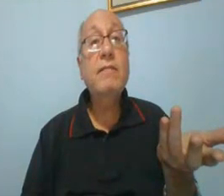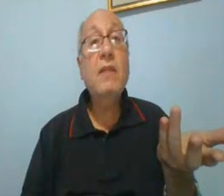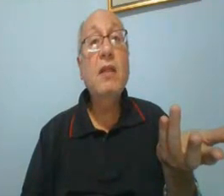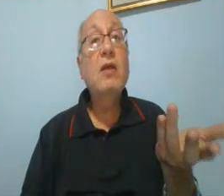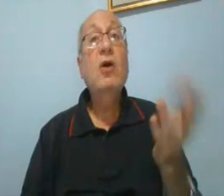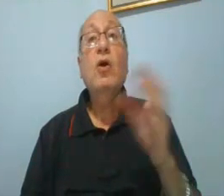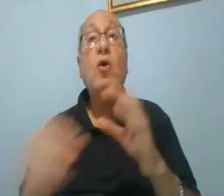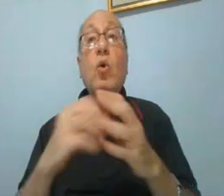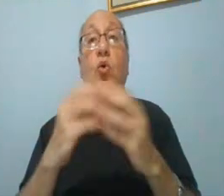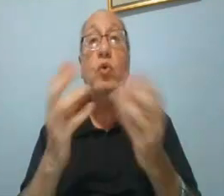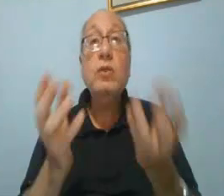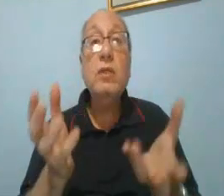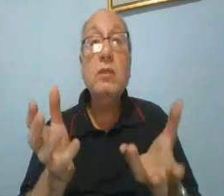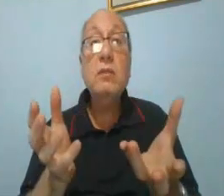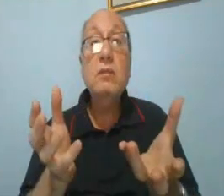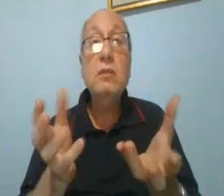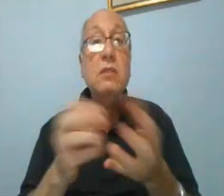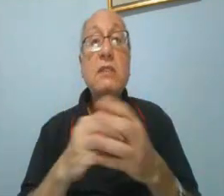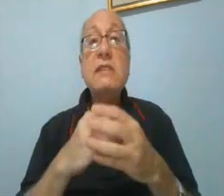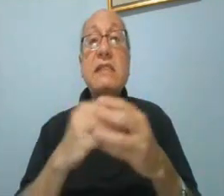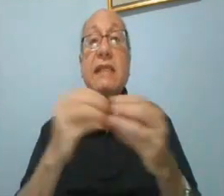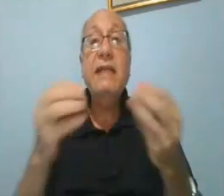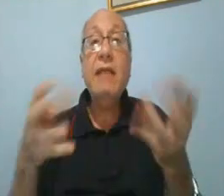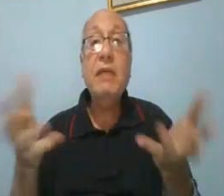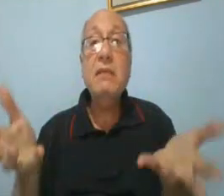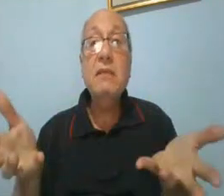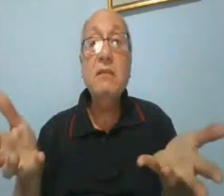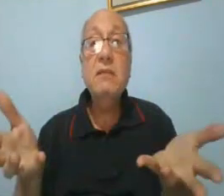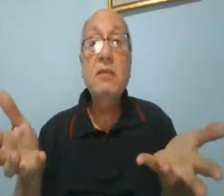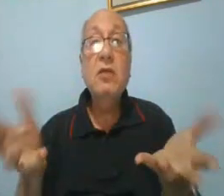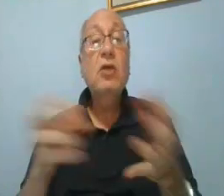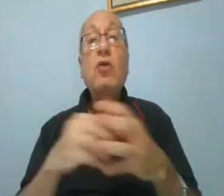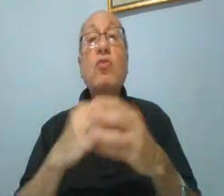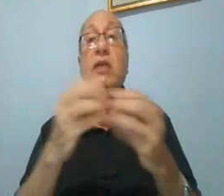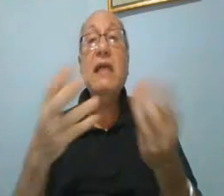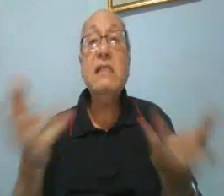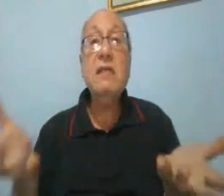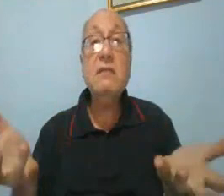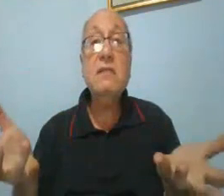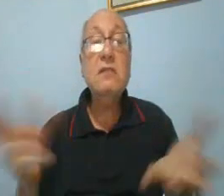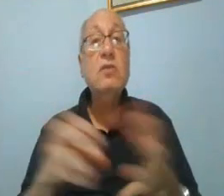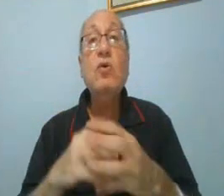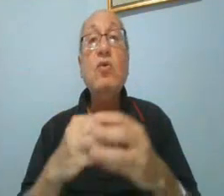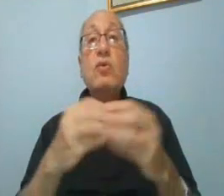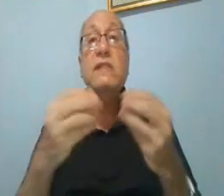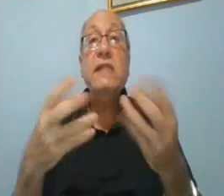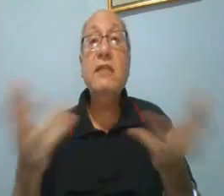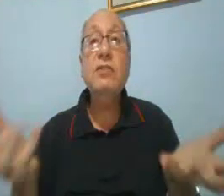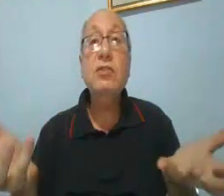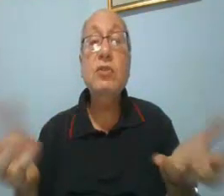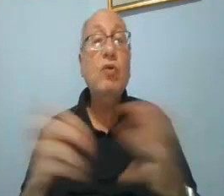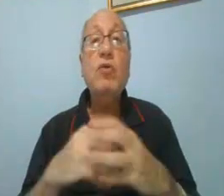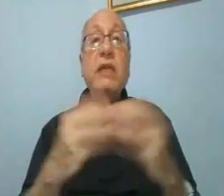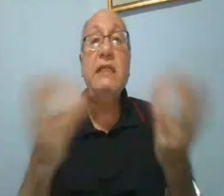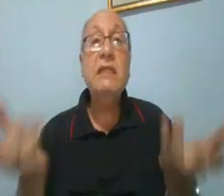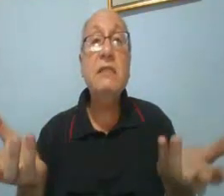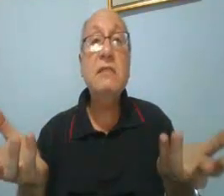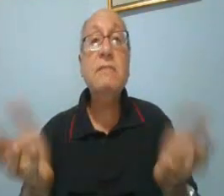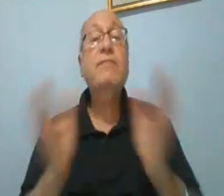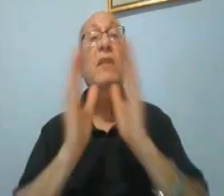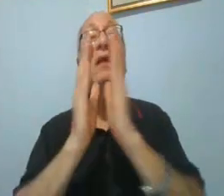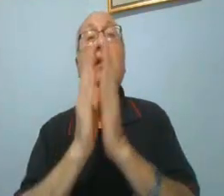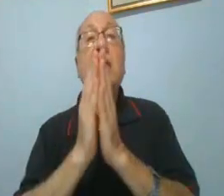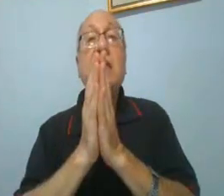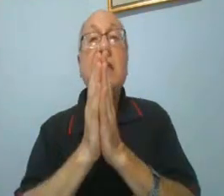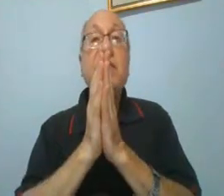instruments or the draping or casters or syringe or